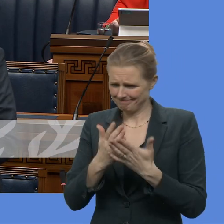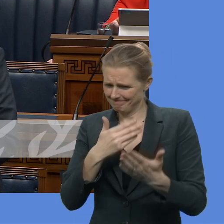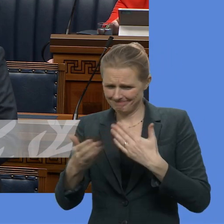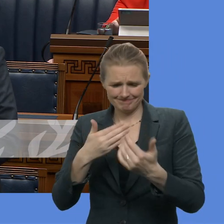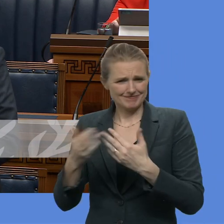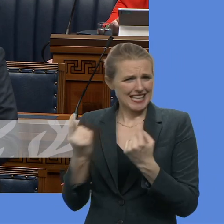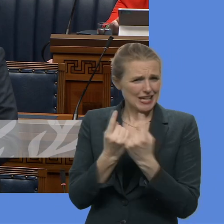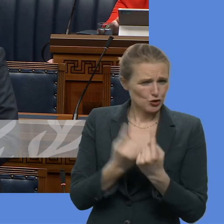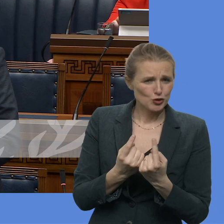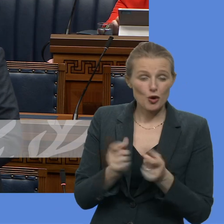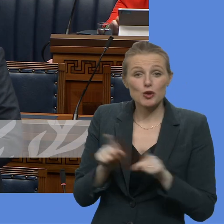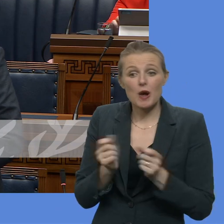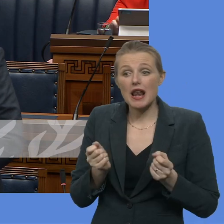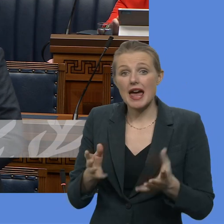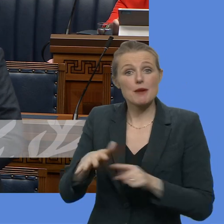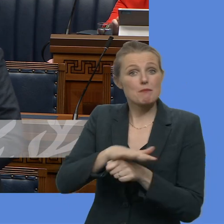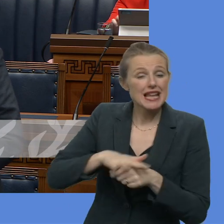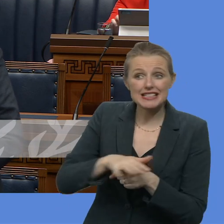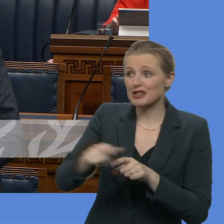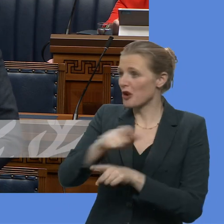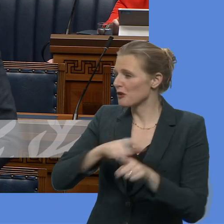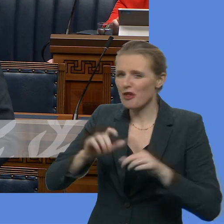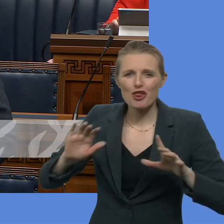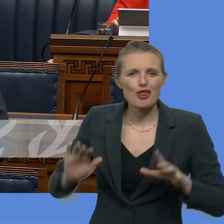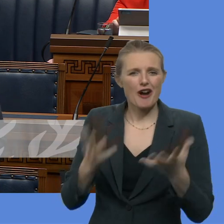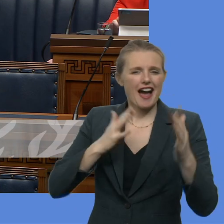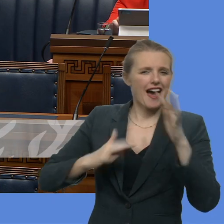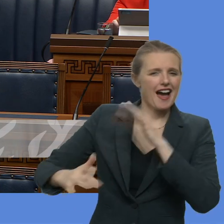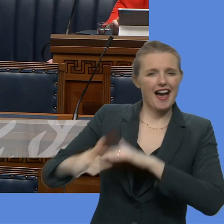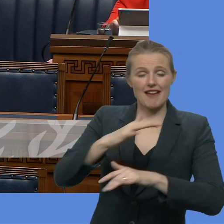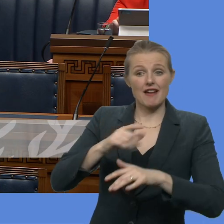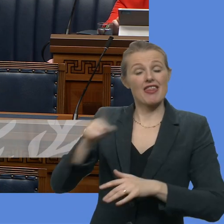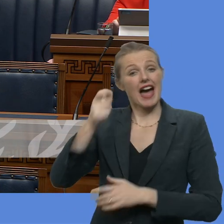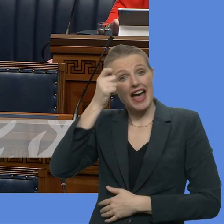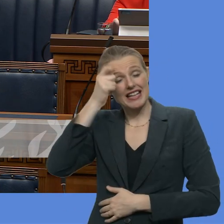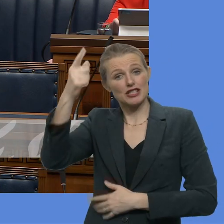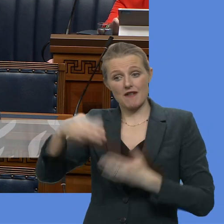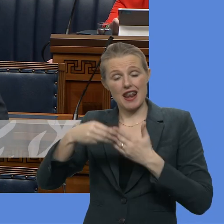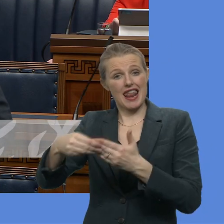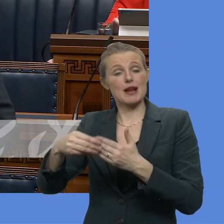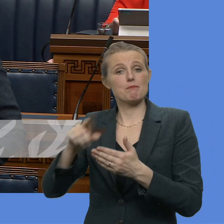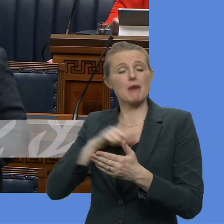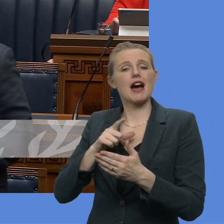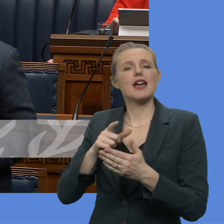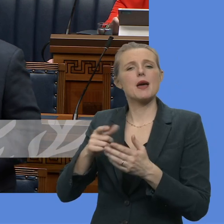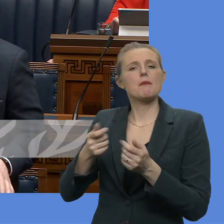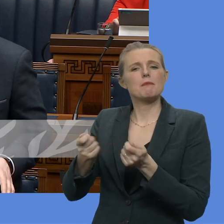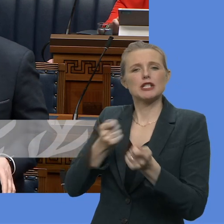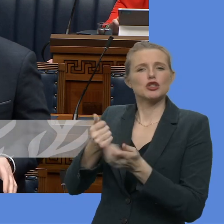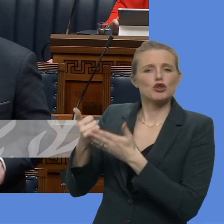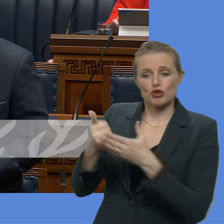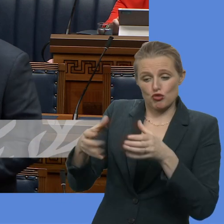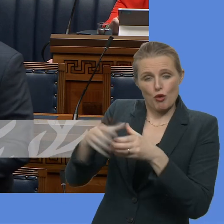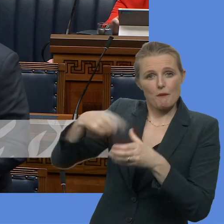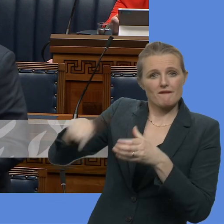enable places and communities to thrive. It's an initiative that was led by the Ministerial Advisory Group for Architecture and the Built Environment with